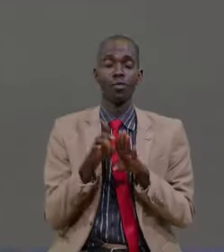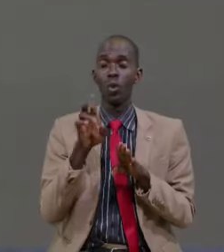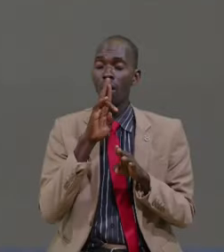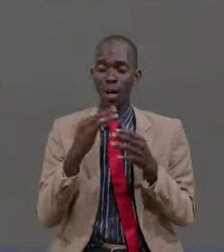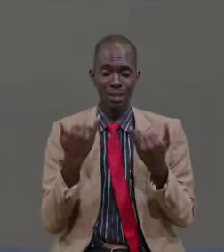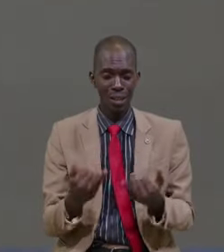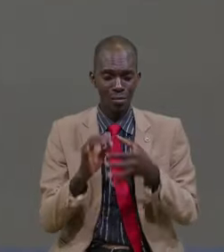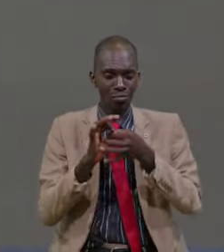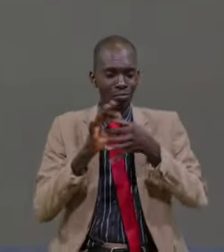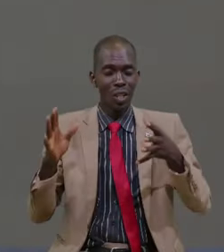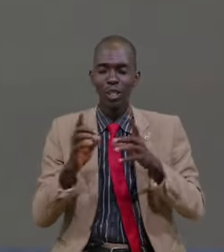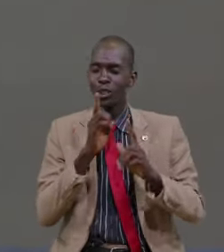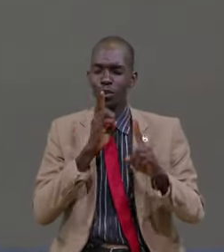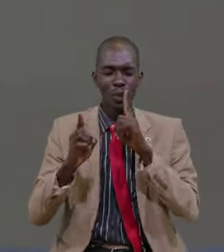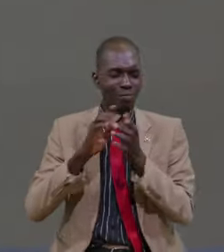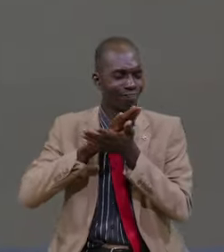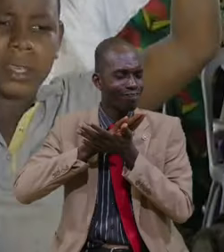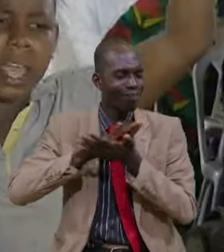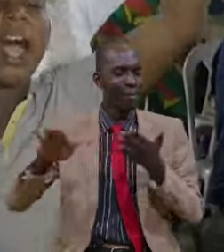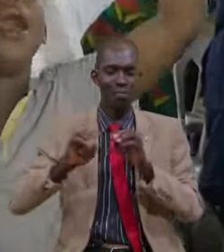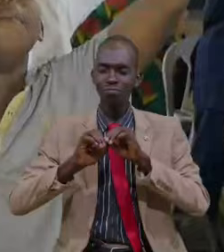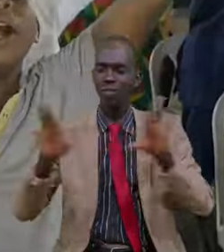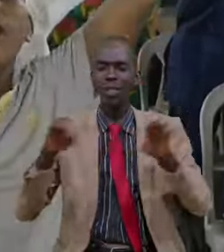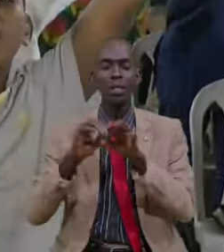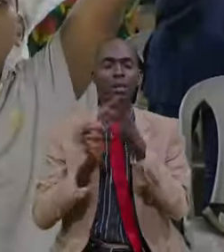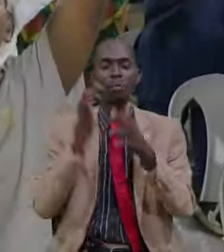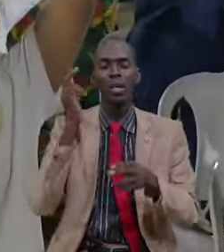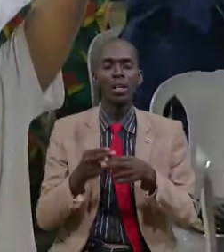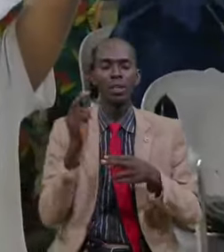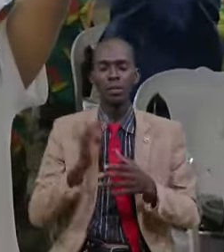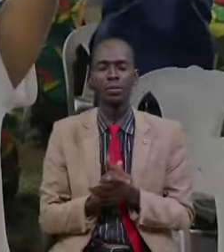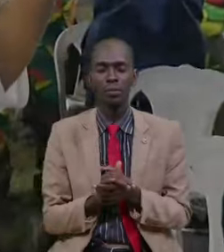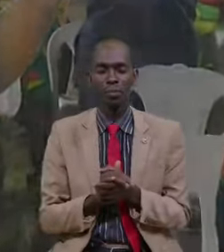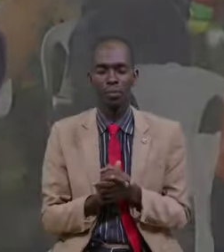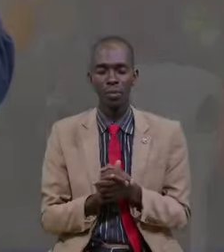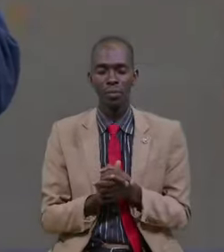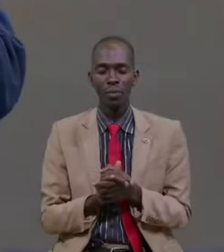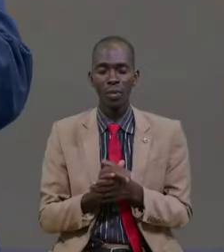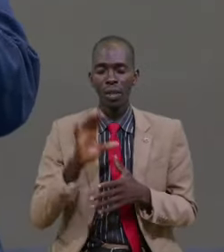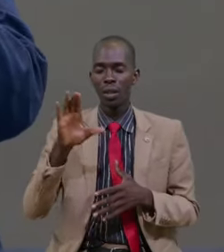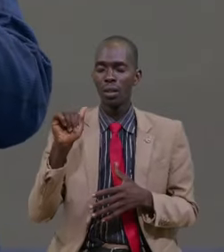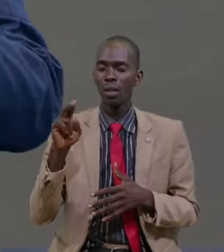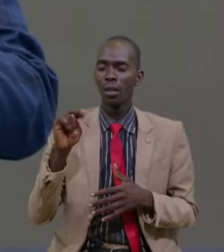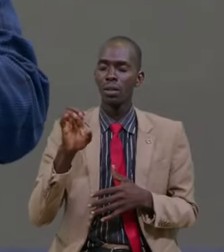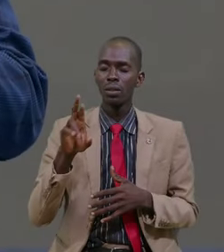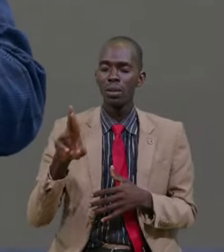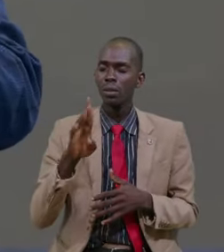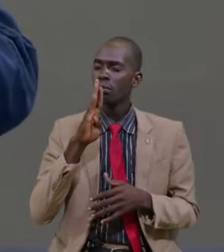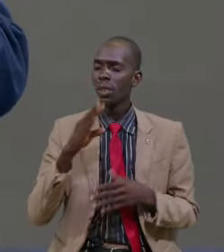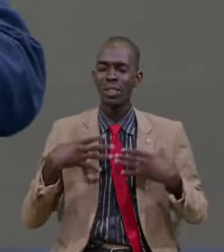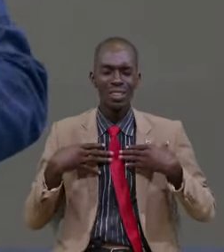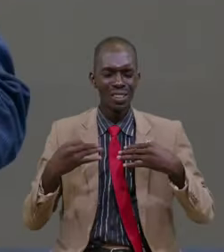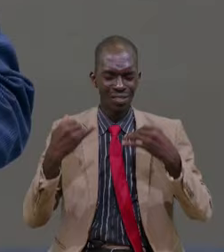will speak clear in Jesus' name. Cancer, be healed right there